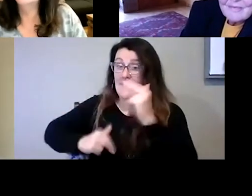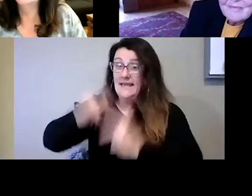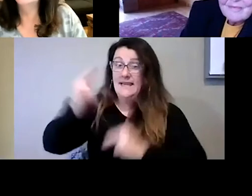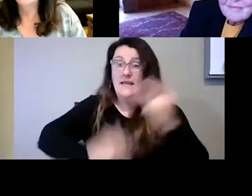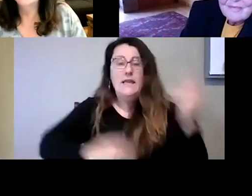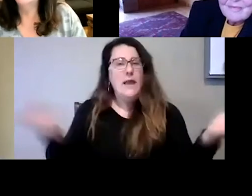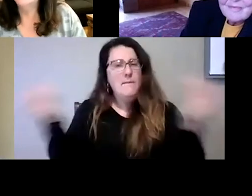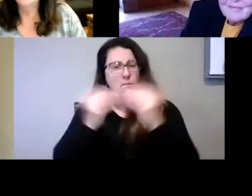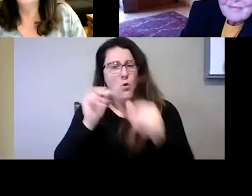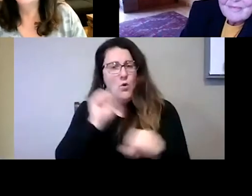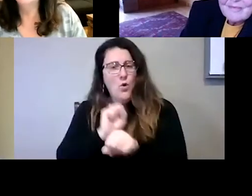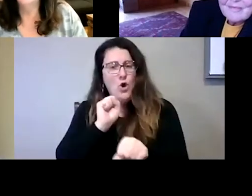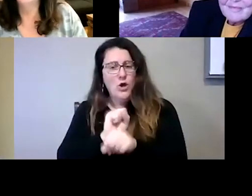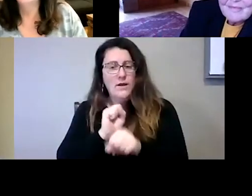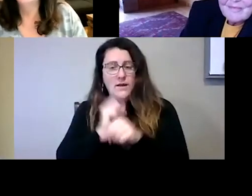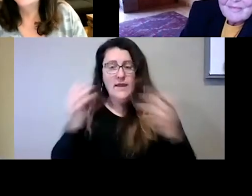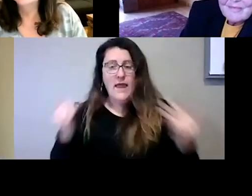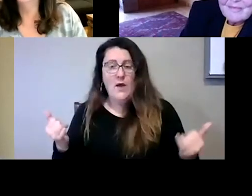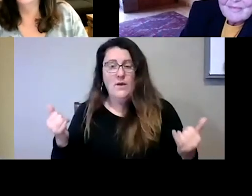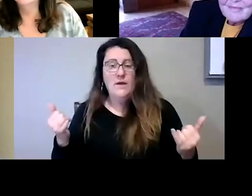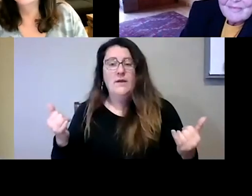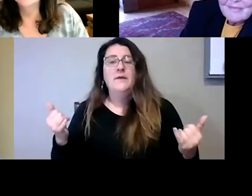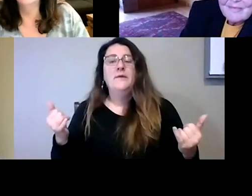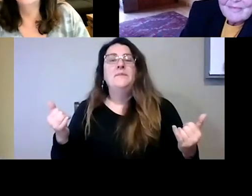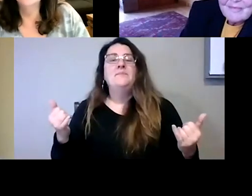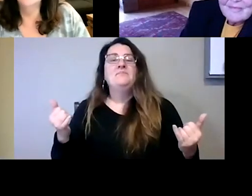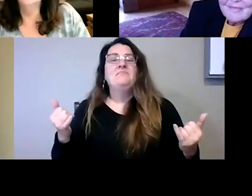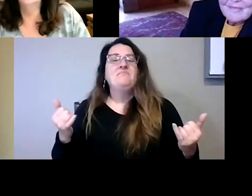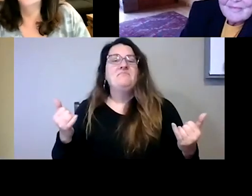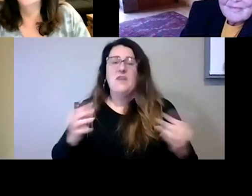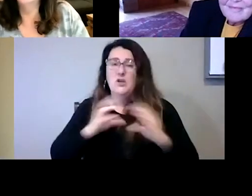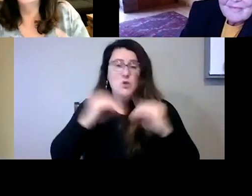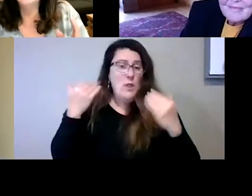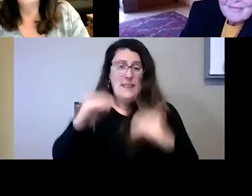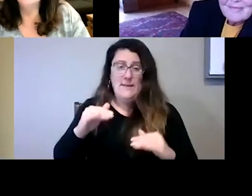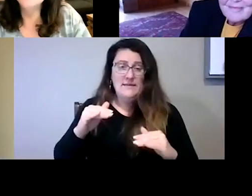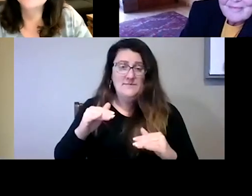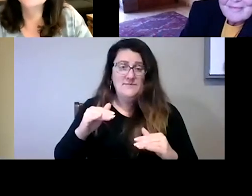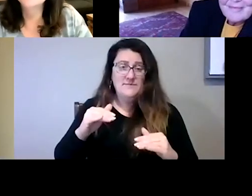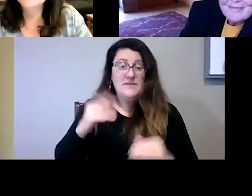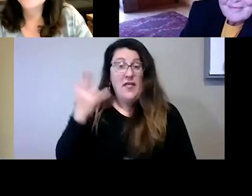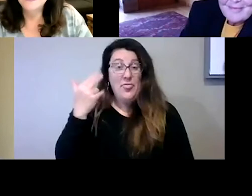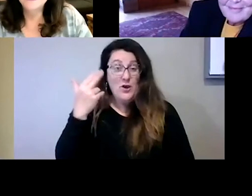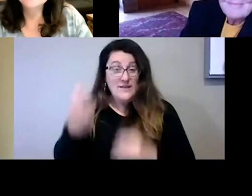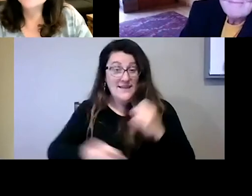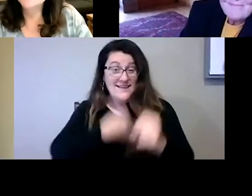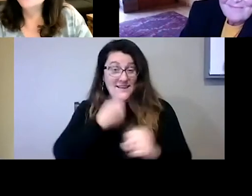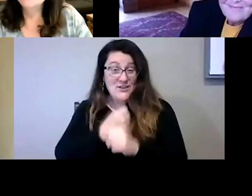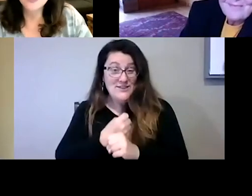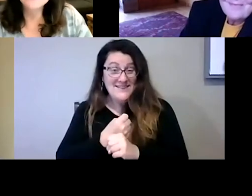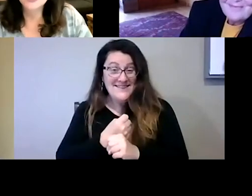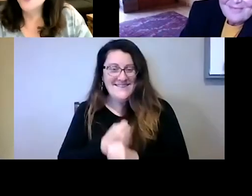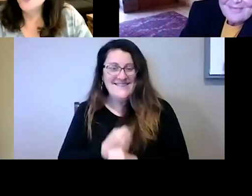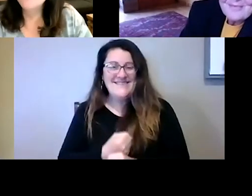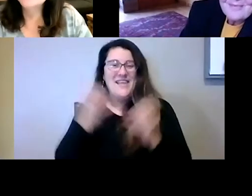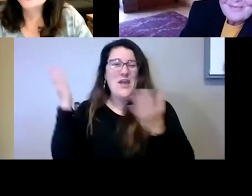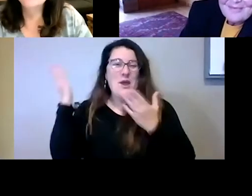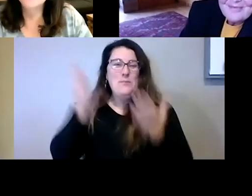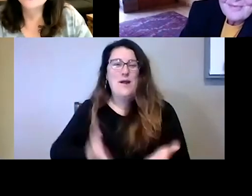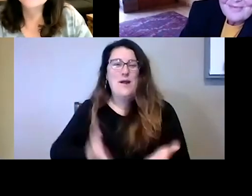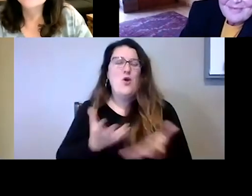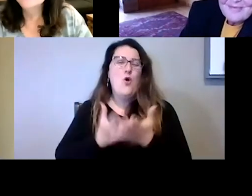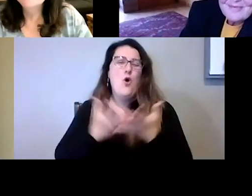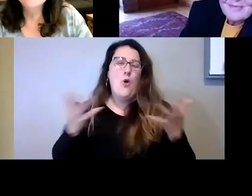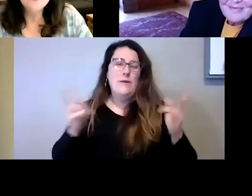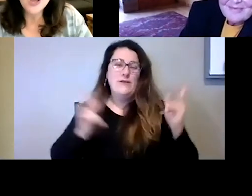work we're doing. And now we know that the sky's the limit for us. So 13 years, and, we brought in a whole bunch